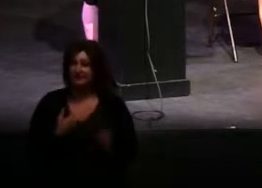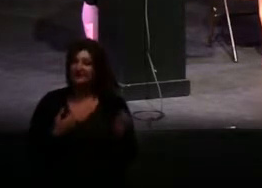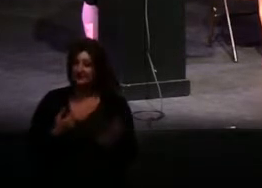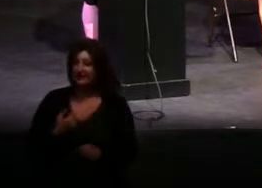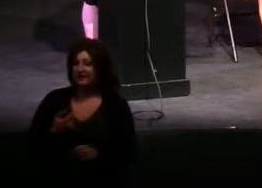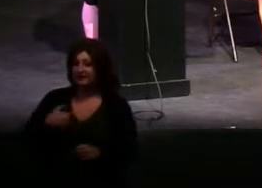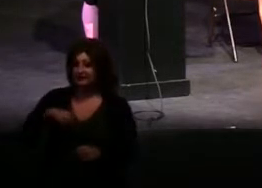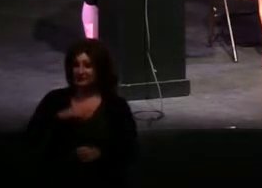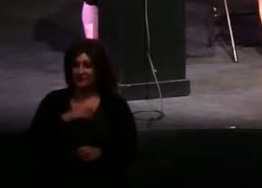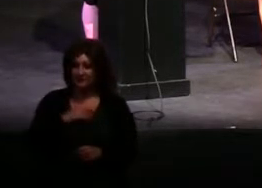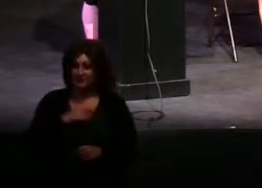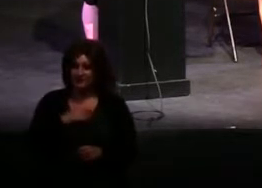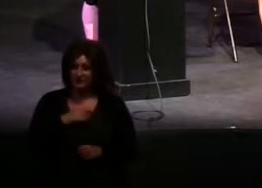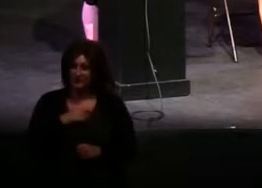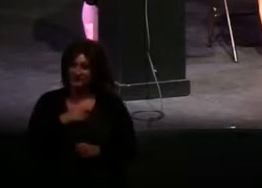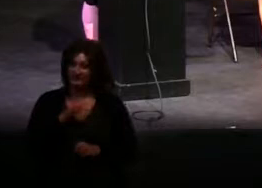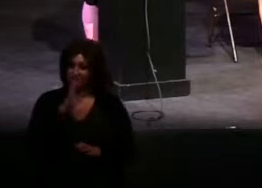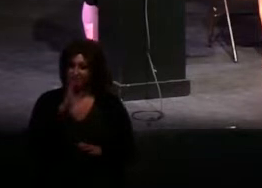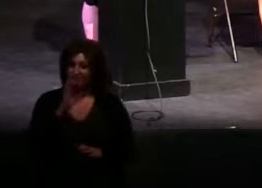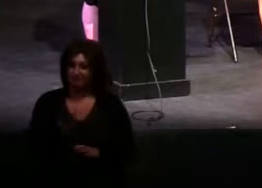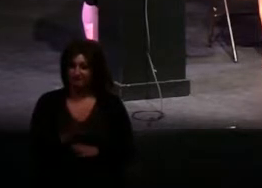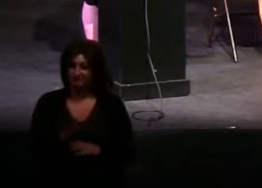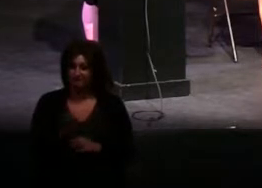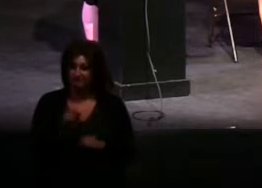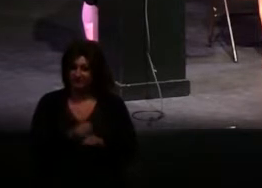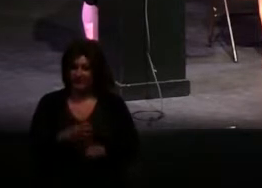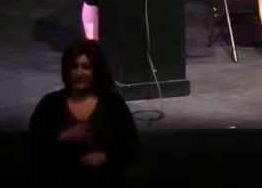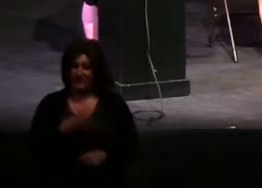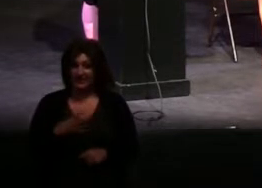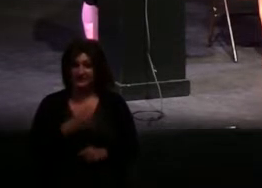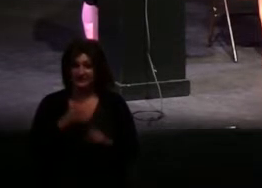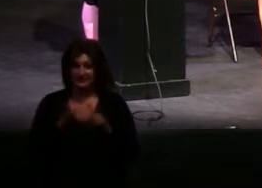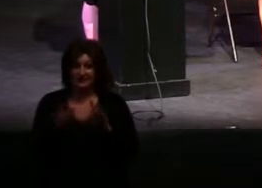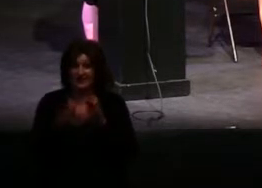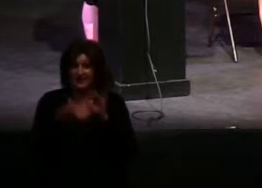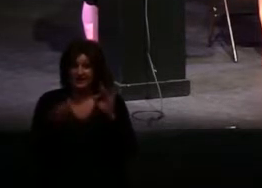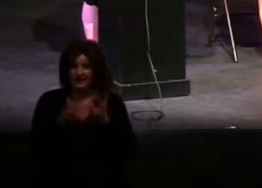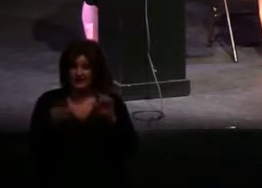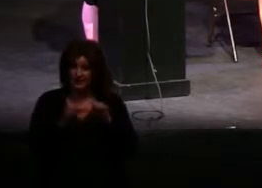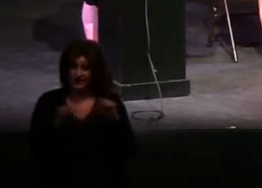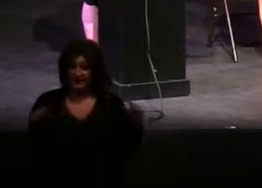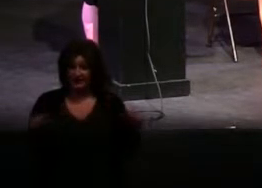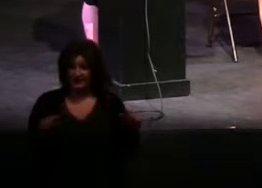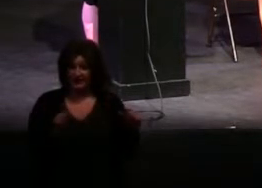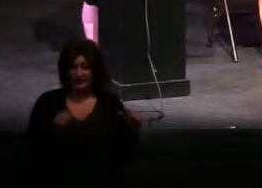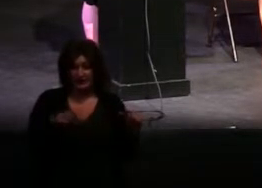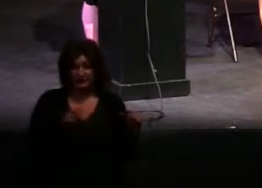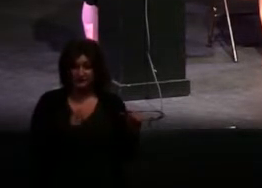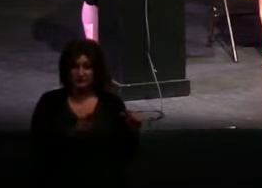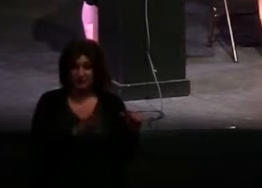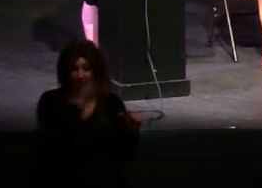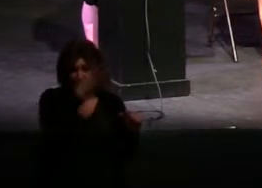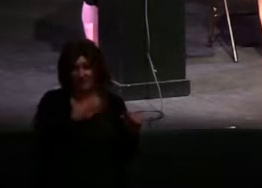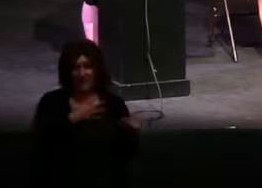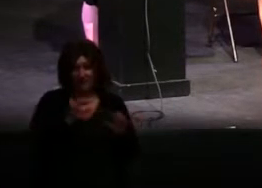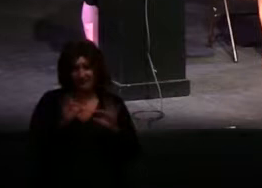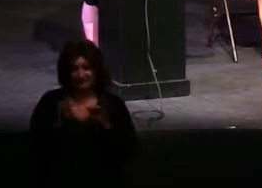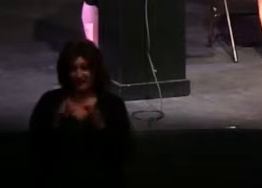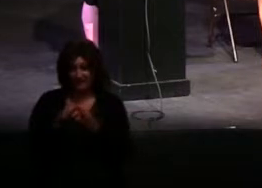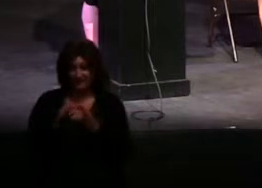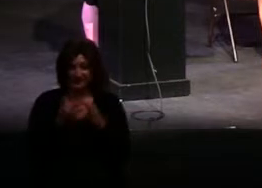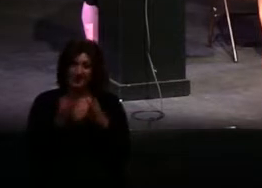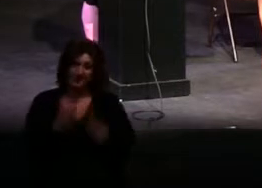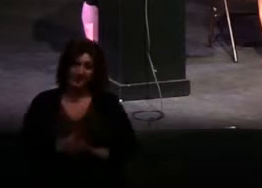we were an image right out of the Norman Rockwell classic. The caption reading, "Squaw Man and Family, an